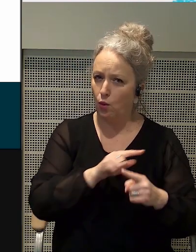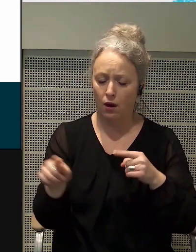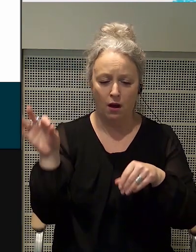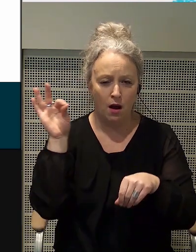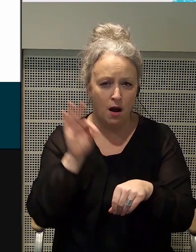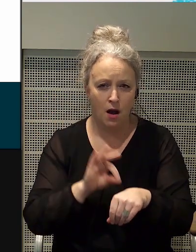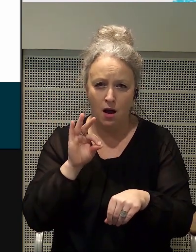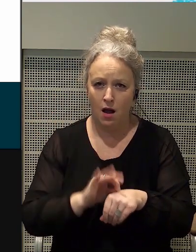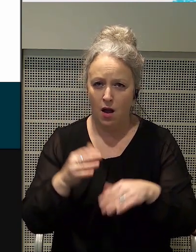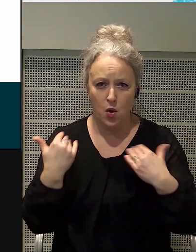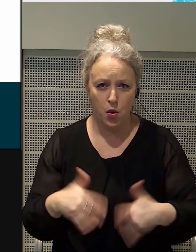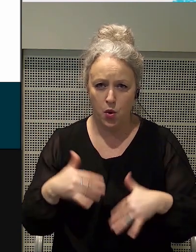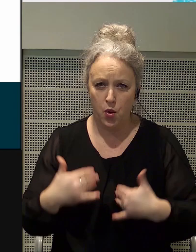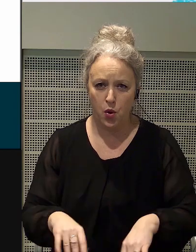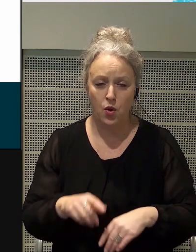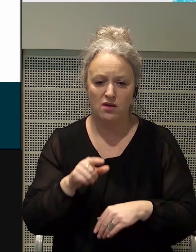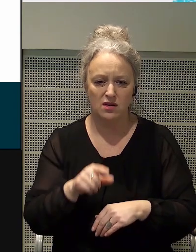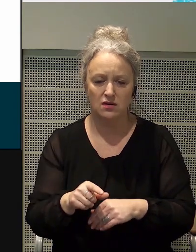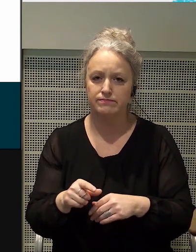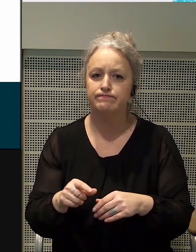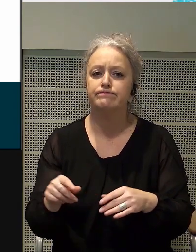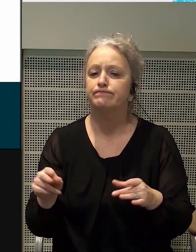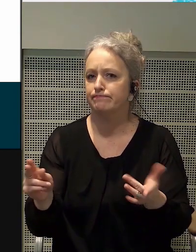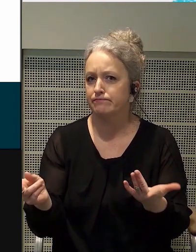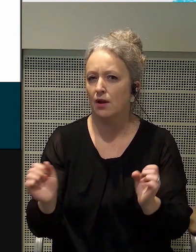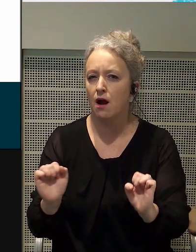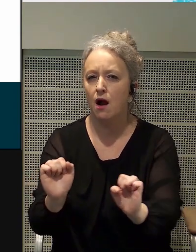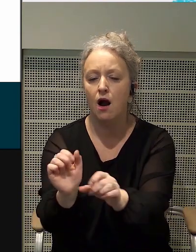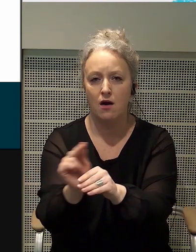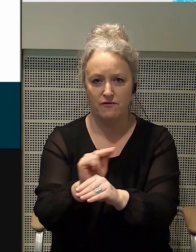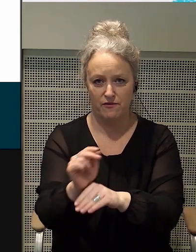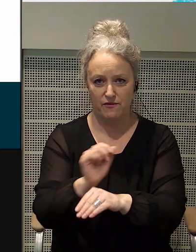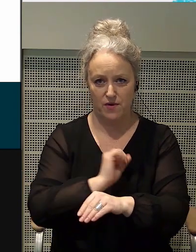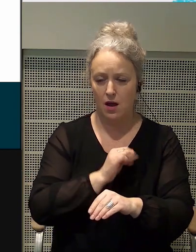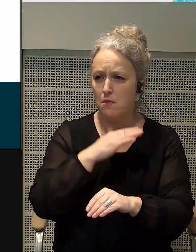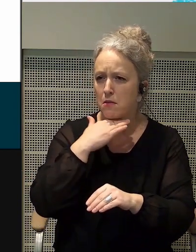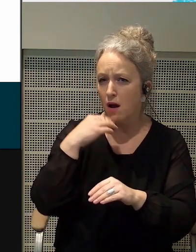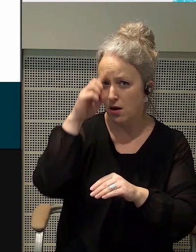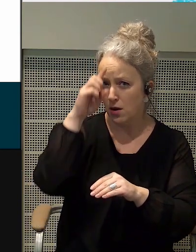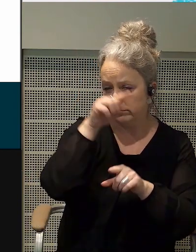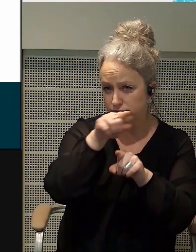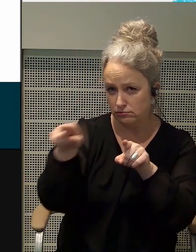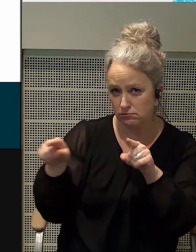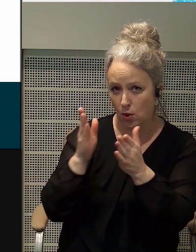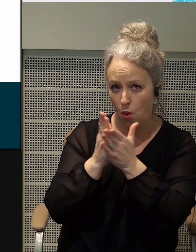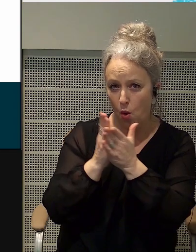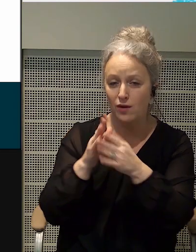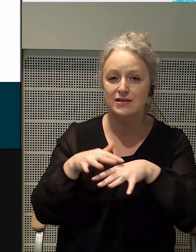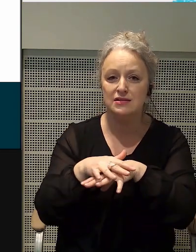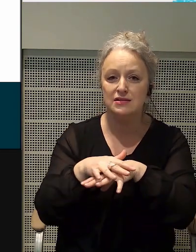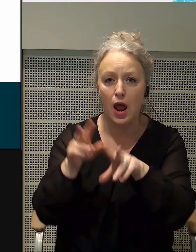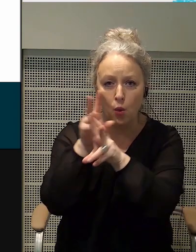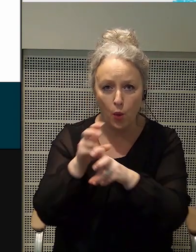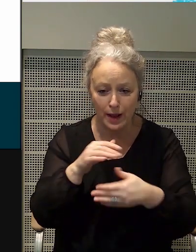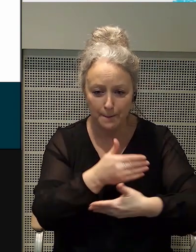screening program. As soon as you start with a galactose-restricted diet, a diet without milk or